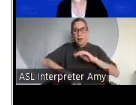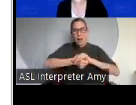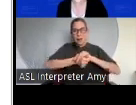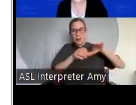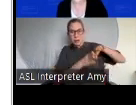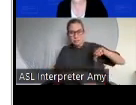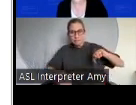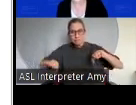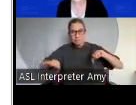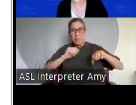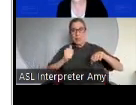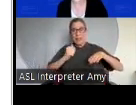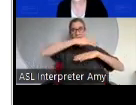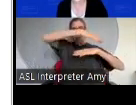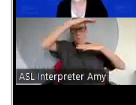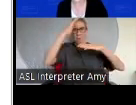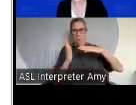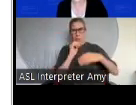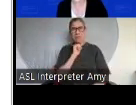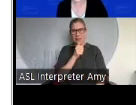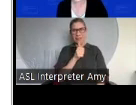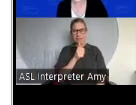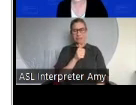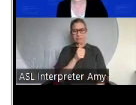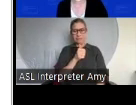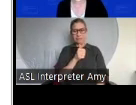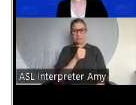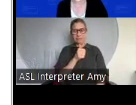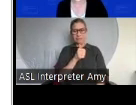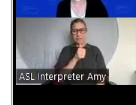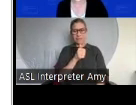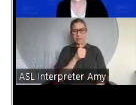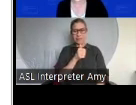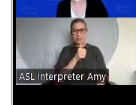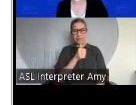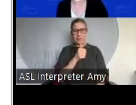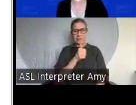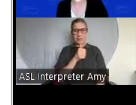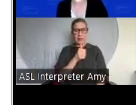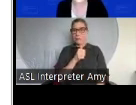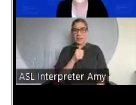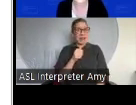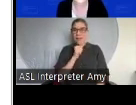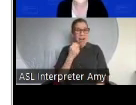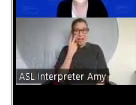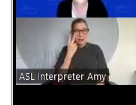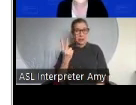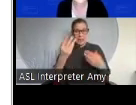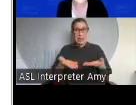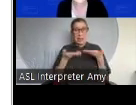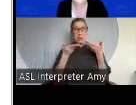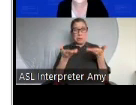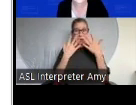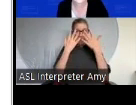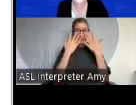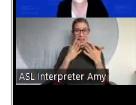opposed to sort of having some high-rise ramp structure. I mean, obviously that doesn't seem to be part of their proposal now, which is unfortunate because it'd be nice to get our